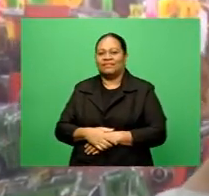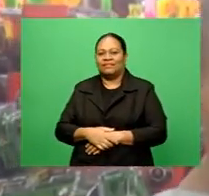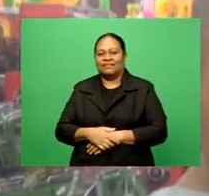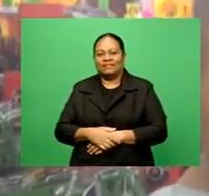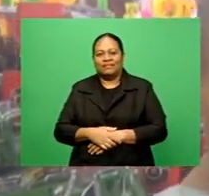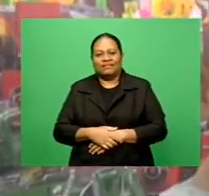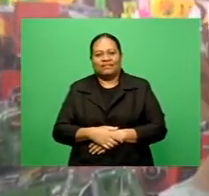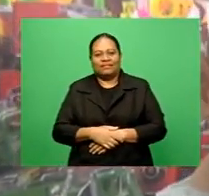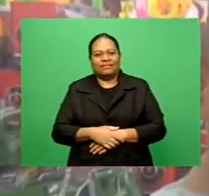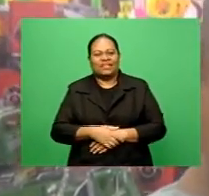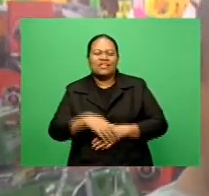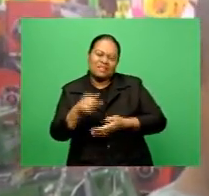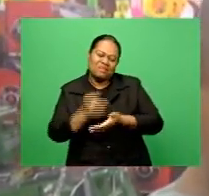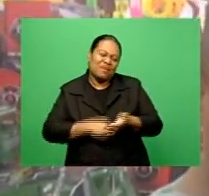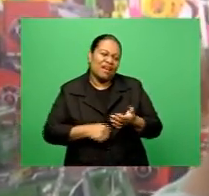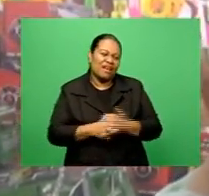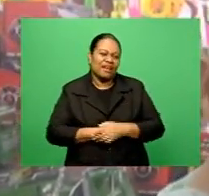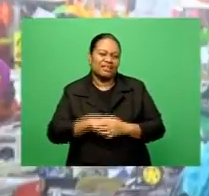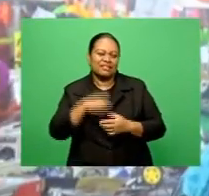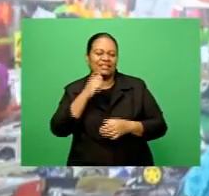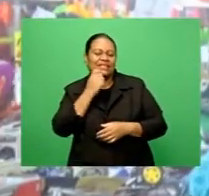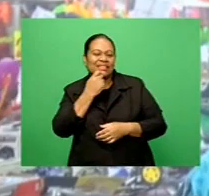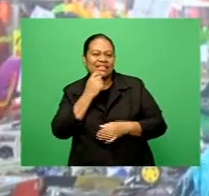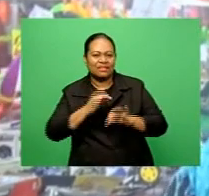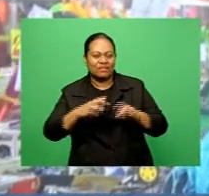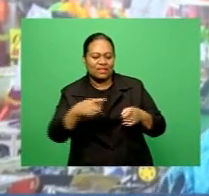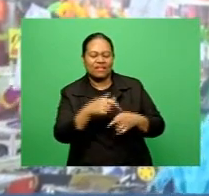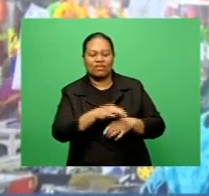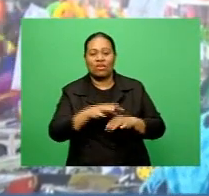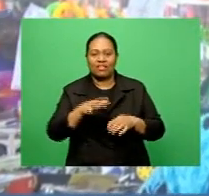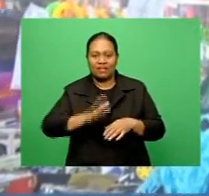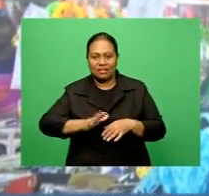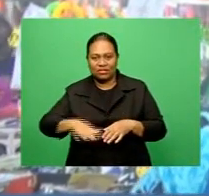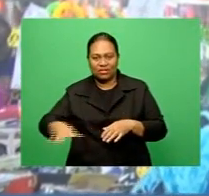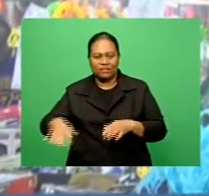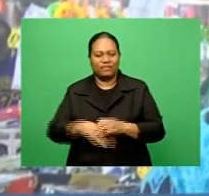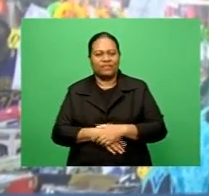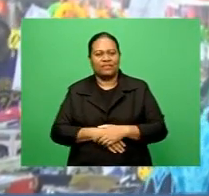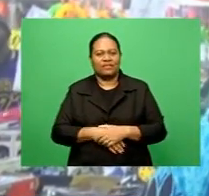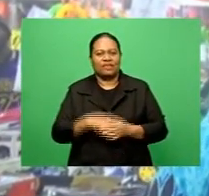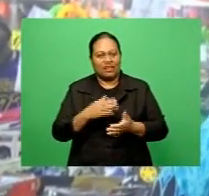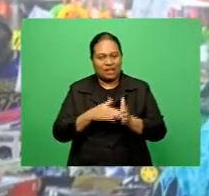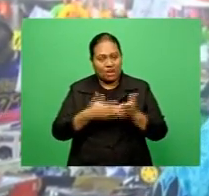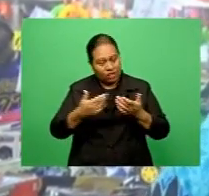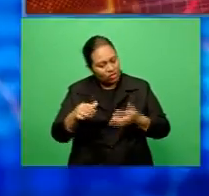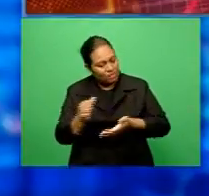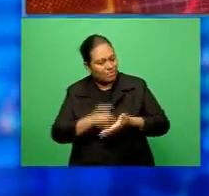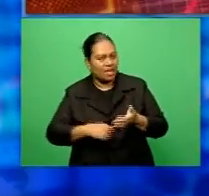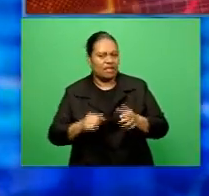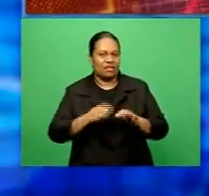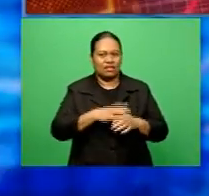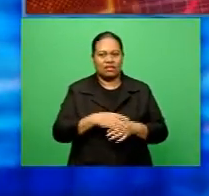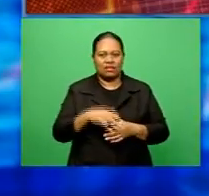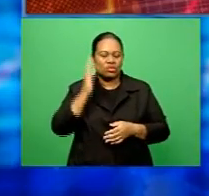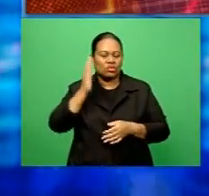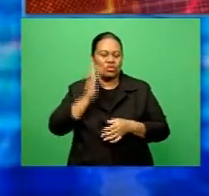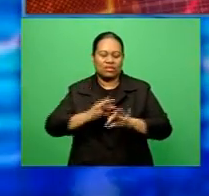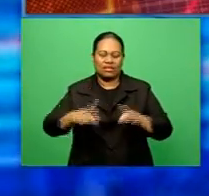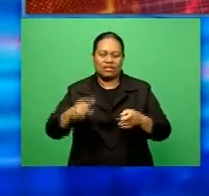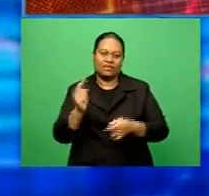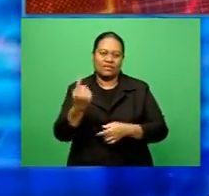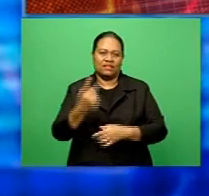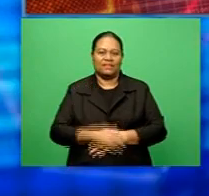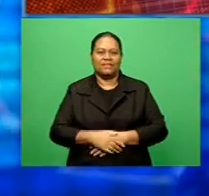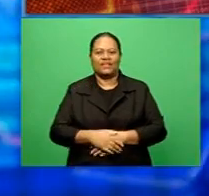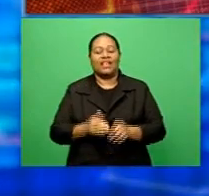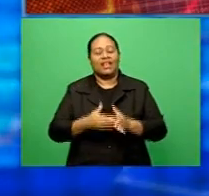just buy him some few things for Christmas. Especially the small ones, I have to buy the gift for them. Sharon from